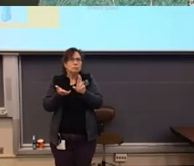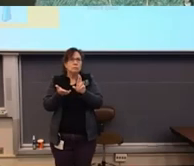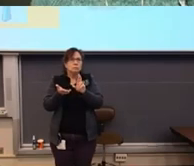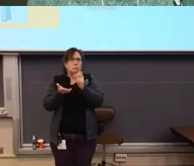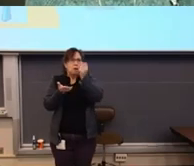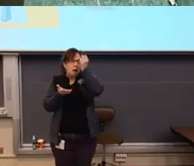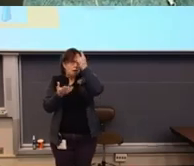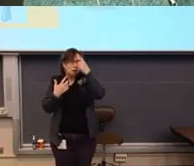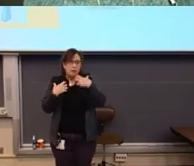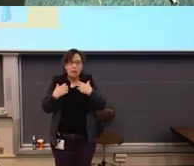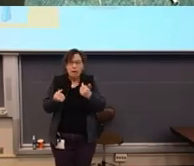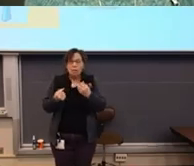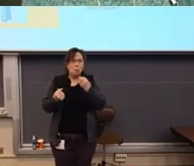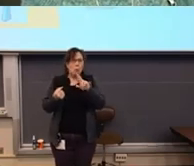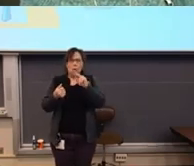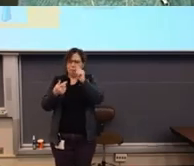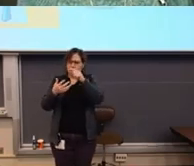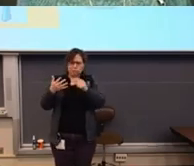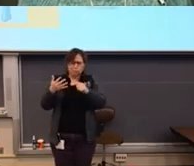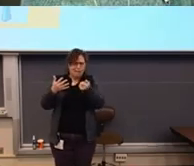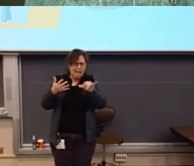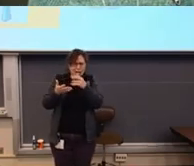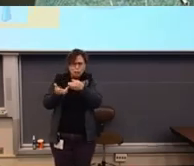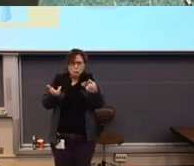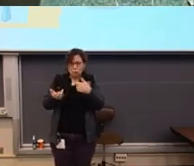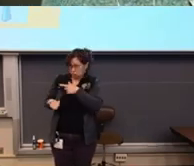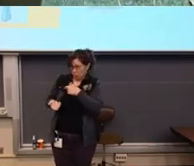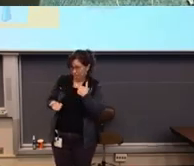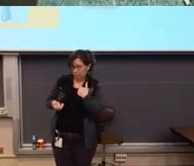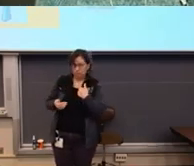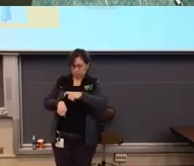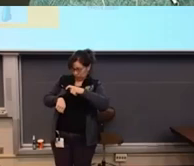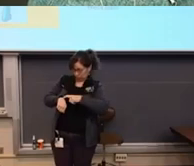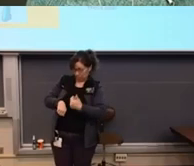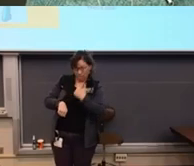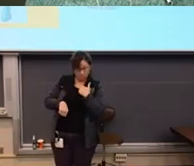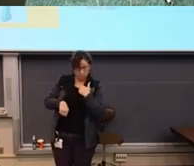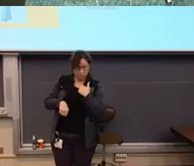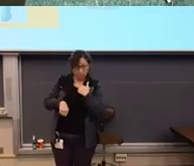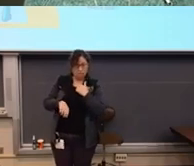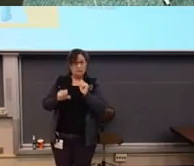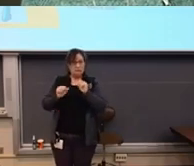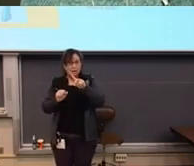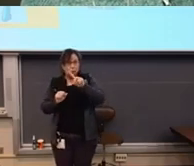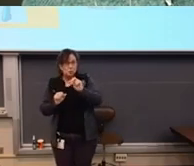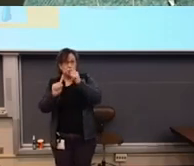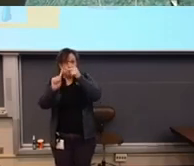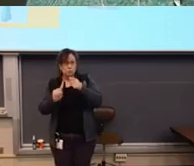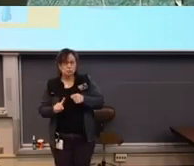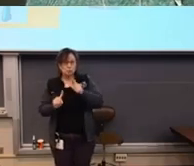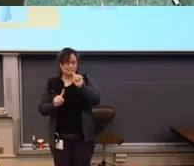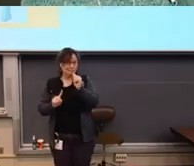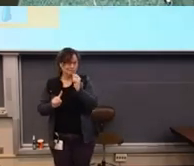literacy, whether it's any number of resources, time to be able to perform the tasks that are